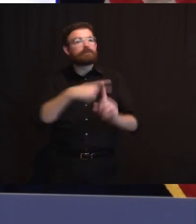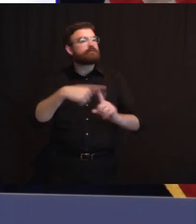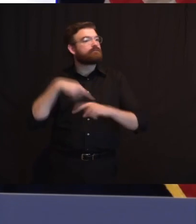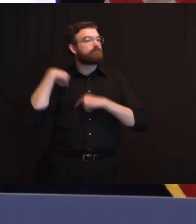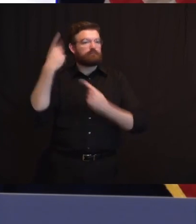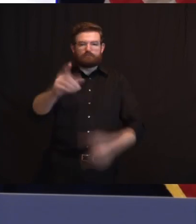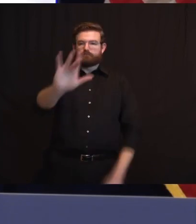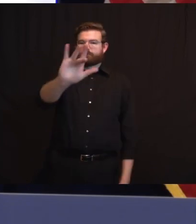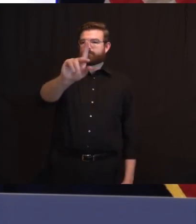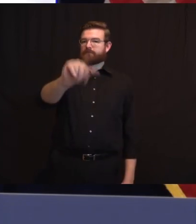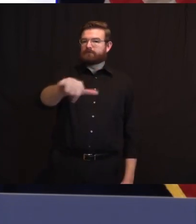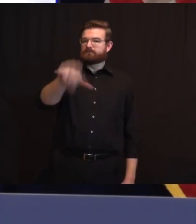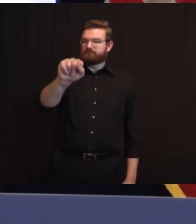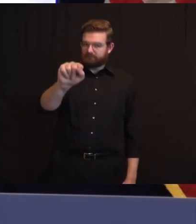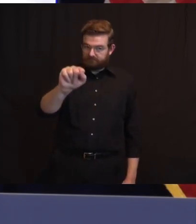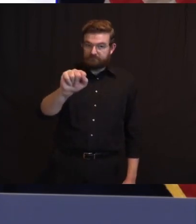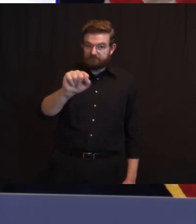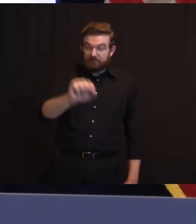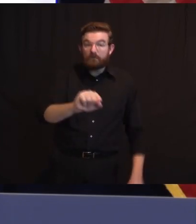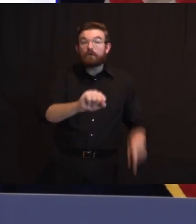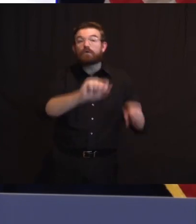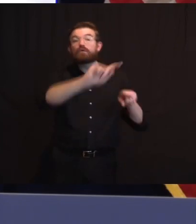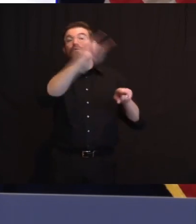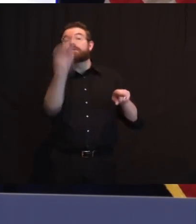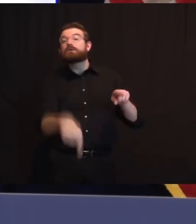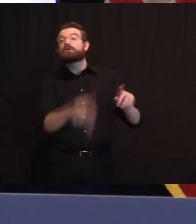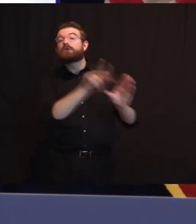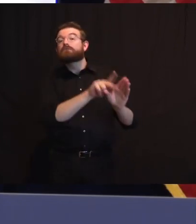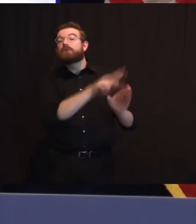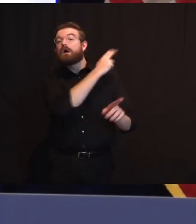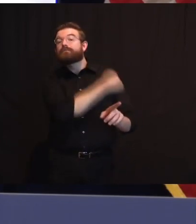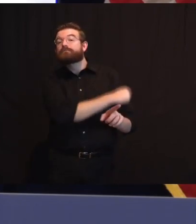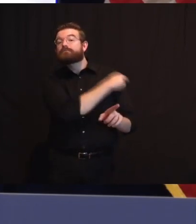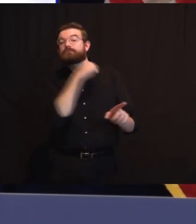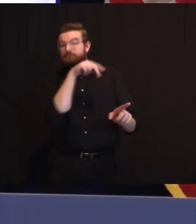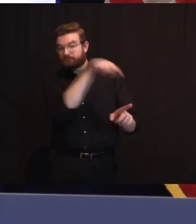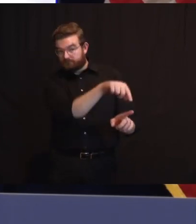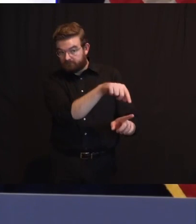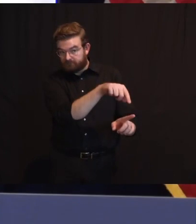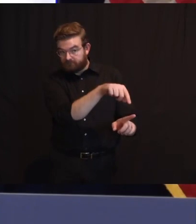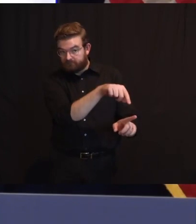at Trenton Psychiatric Hospital, it has been 16 days.